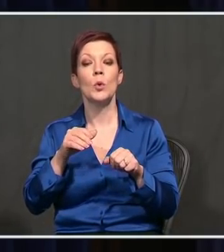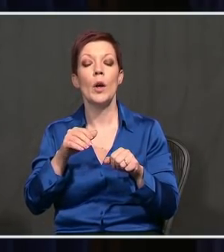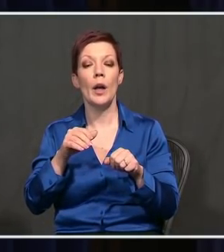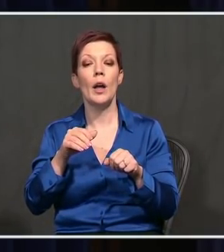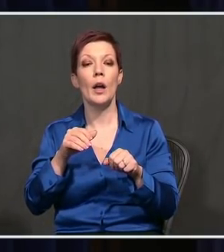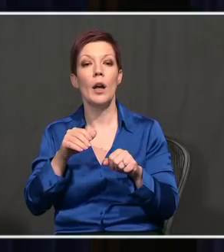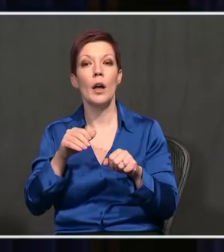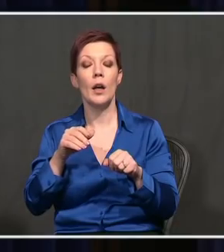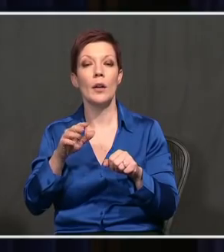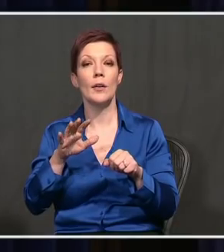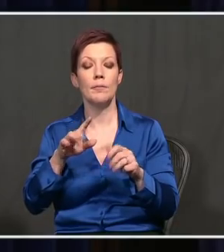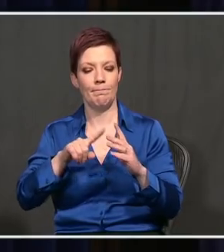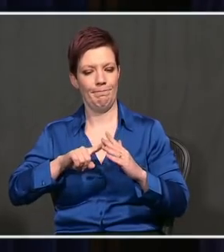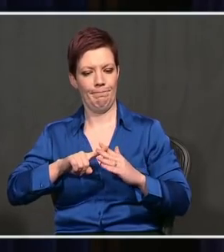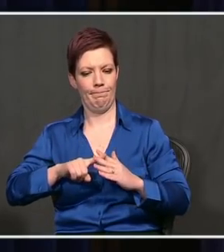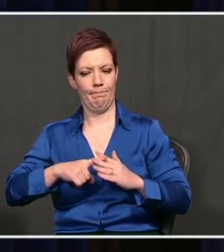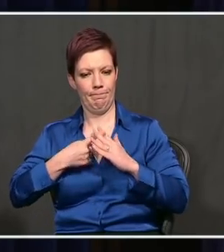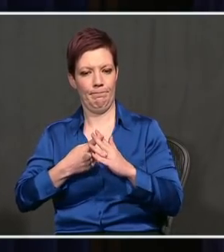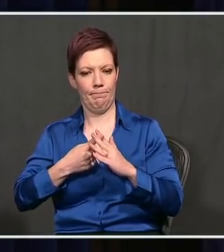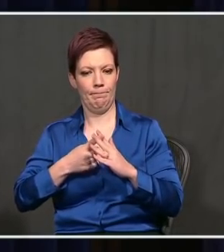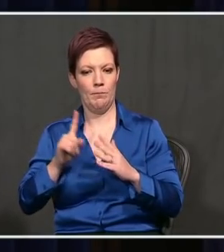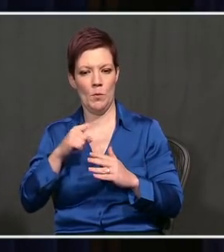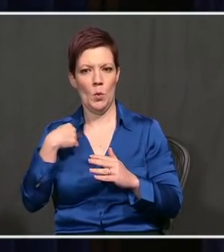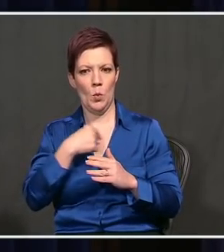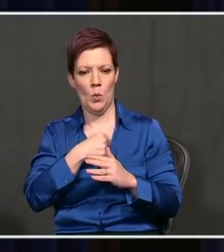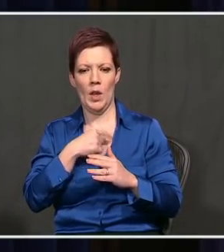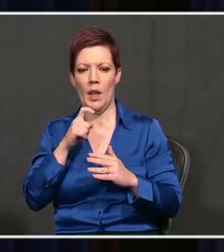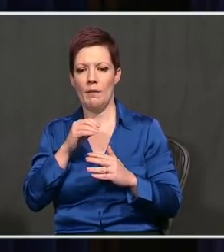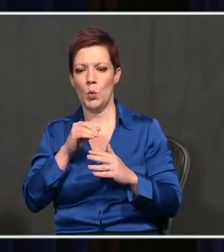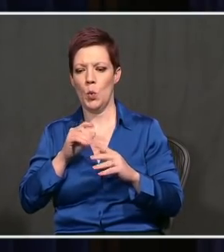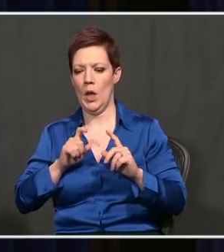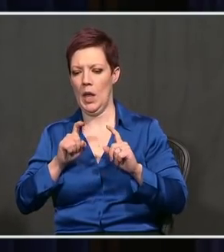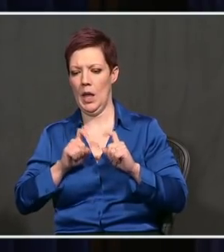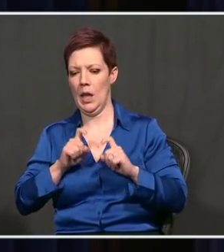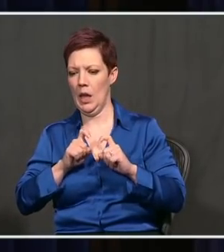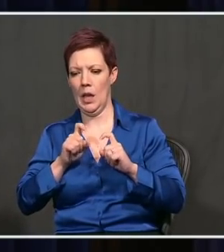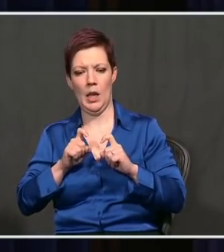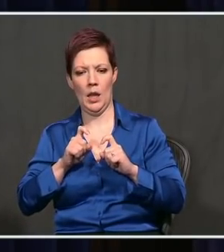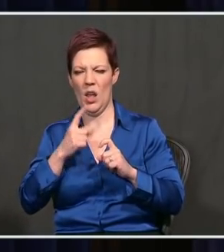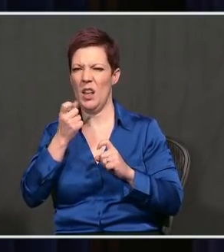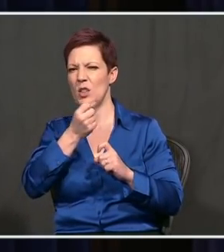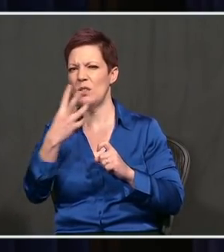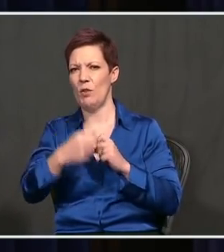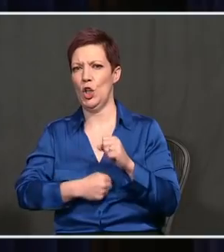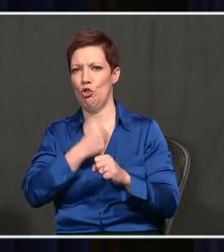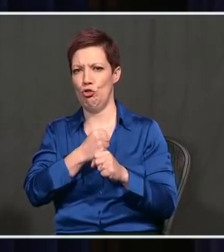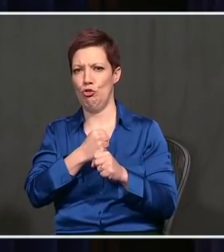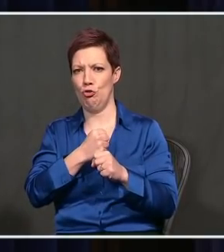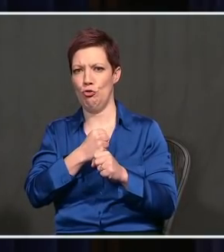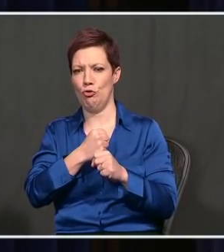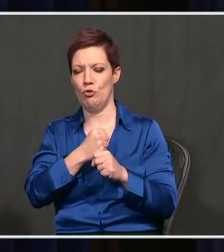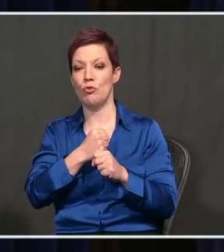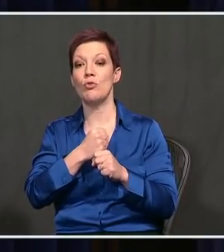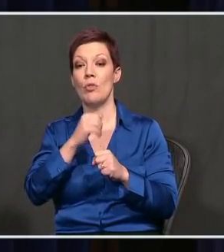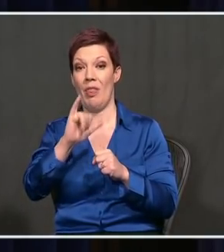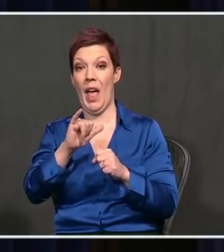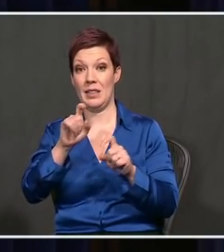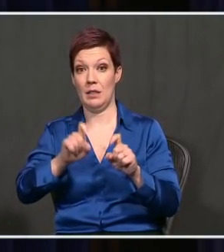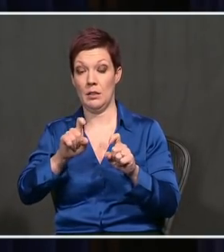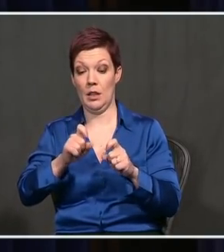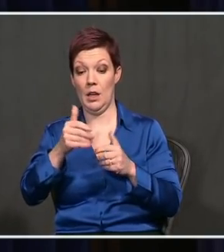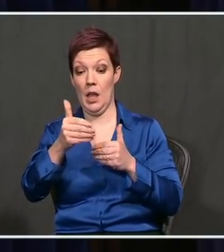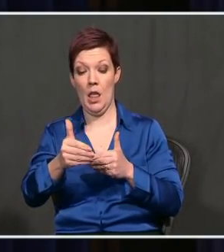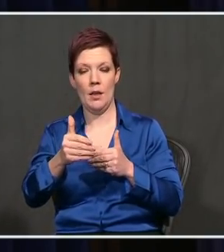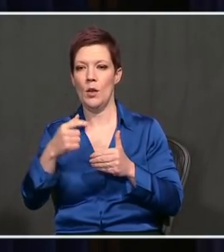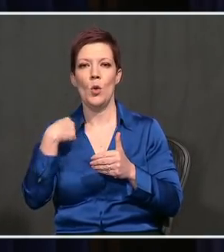and development process of a vaccine from years to literally weeks, thanks to the use of what's called platform